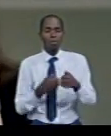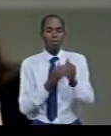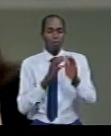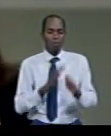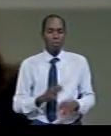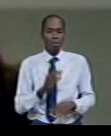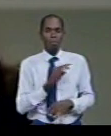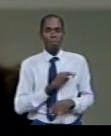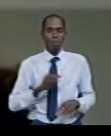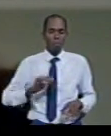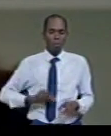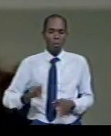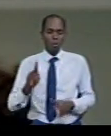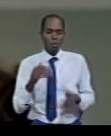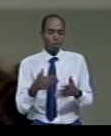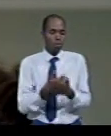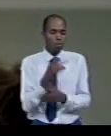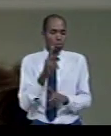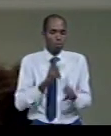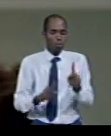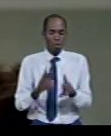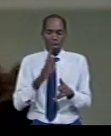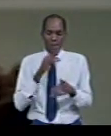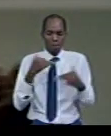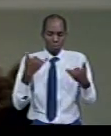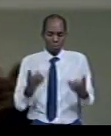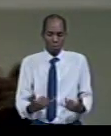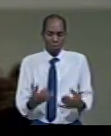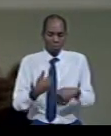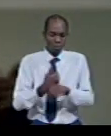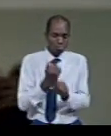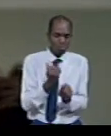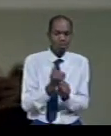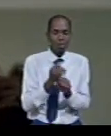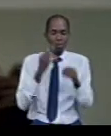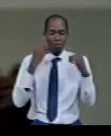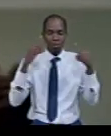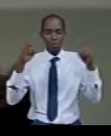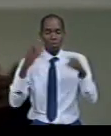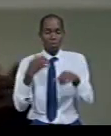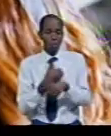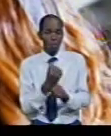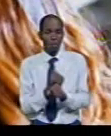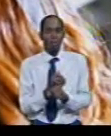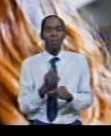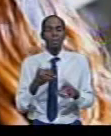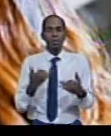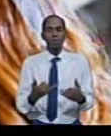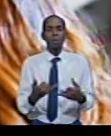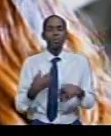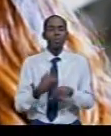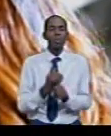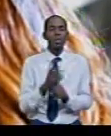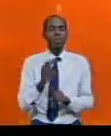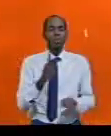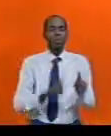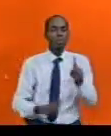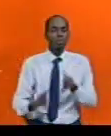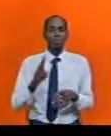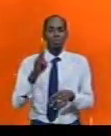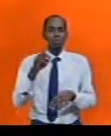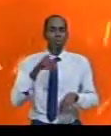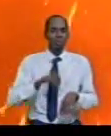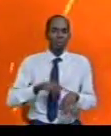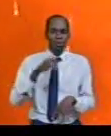new people are made, they learn the way of the Pharisees, and those people become